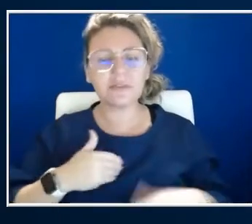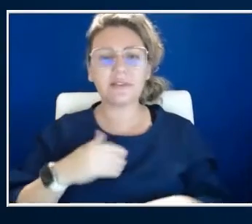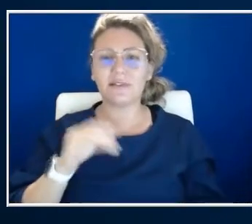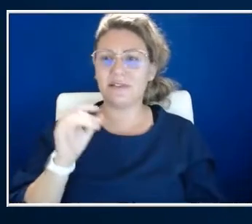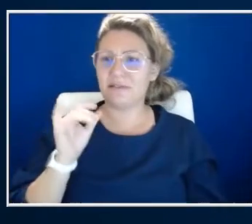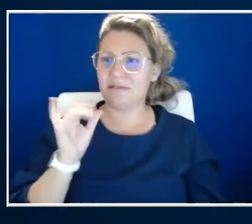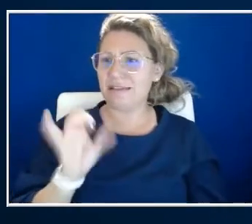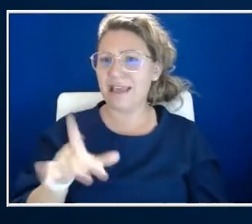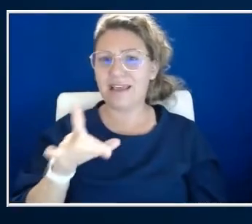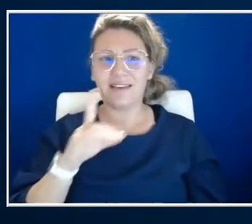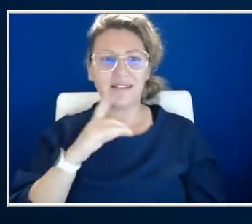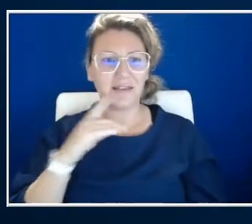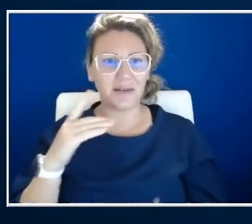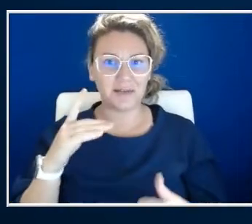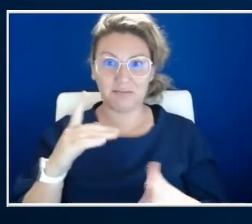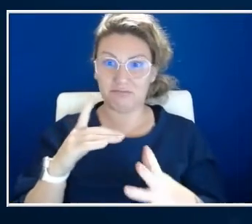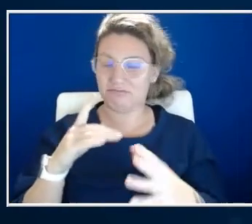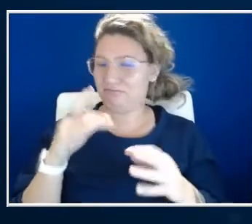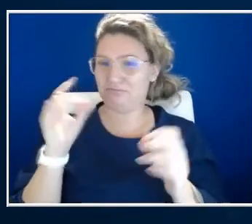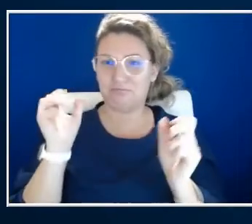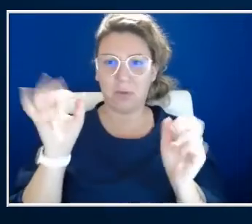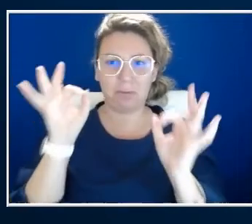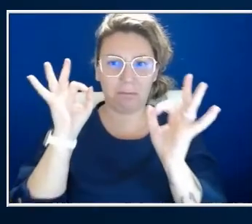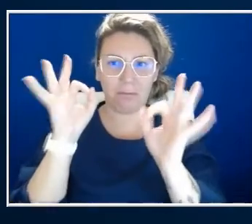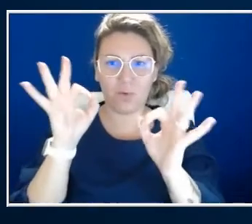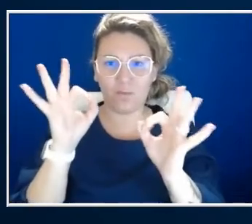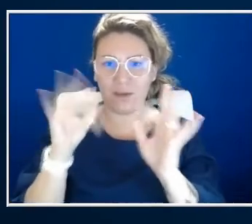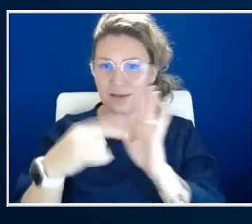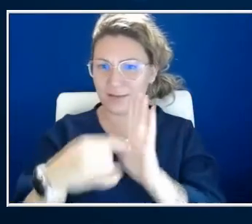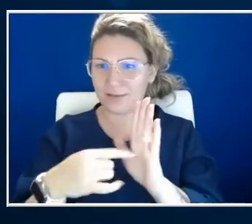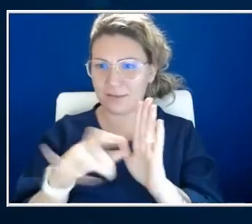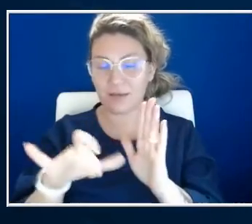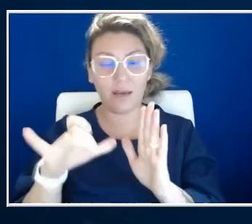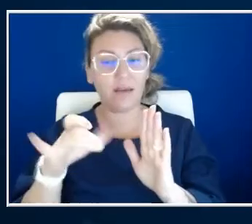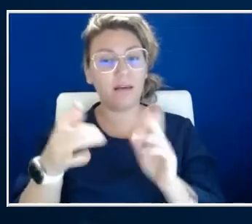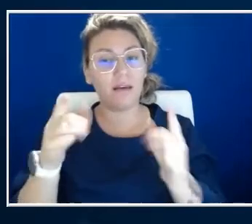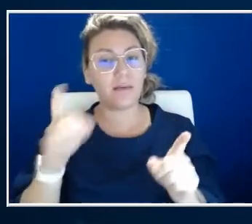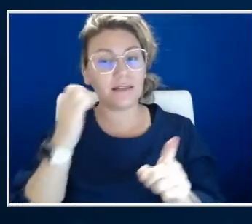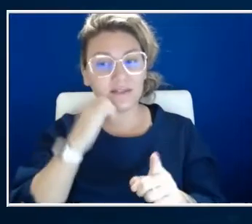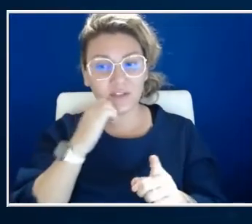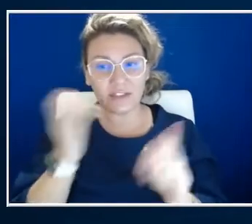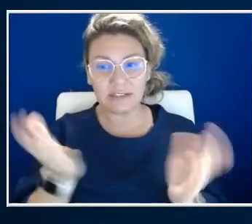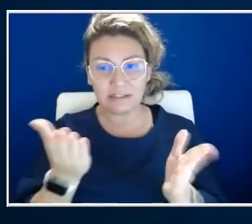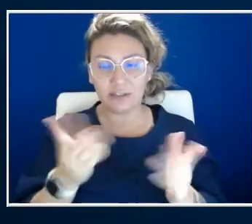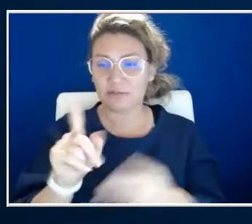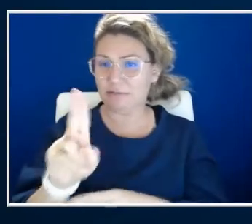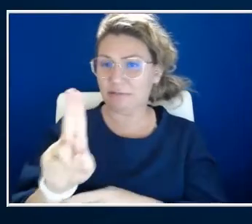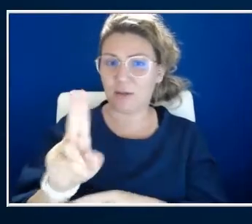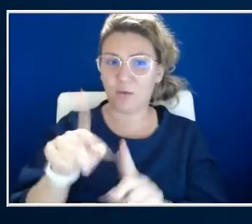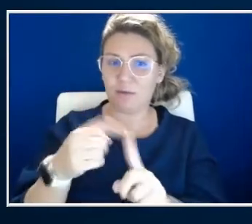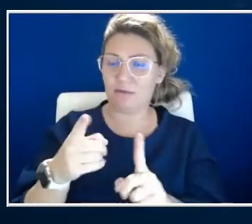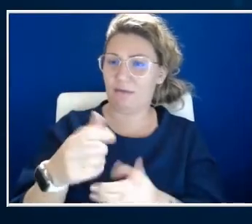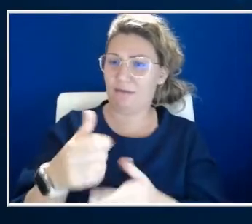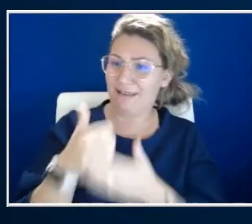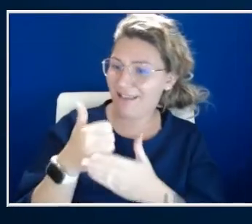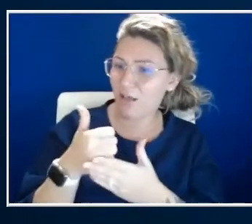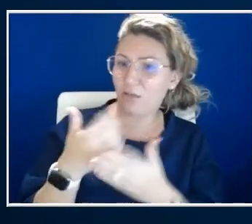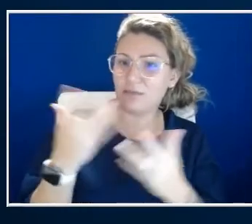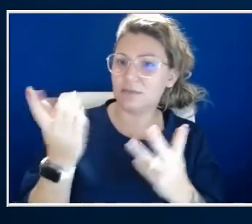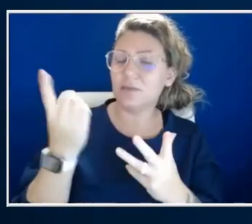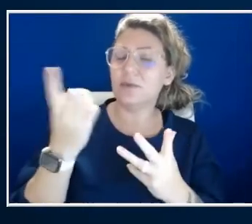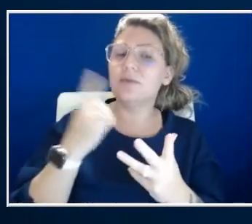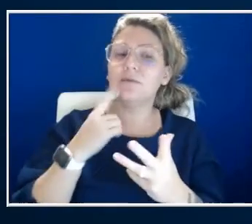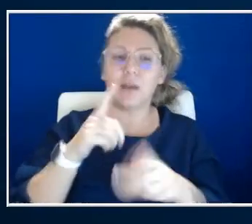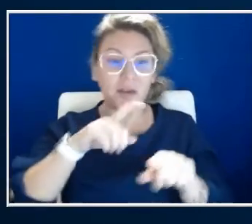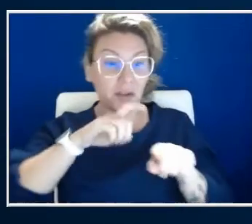a glaring example of that, but this happens every day here at the health system. When I need help with a case, I call professionals that know